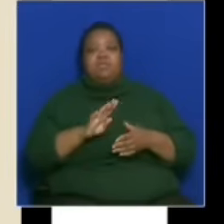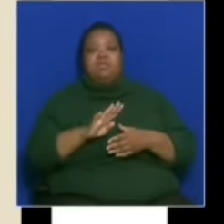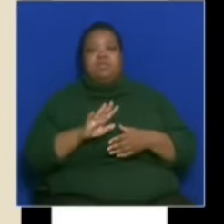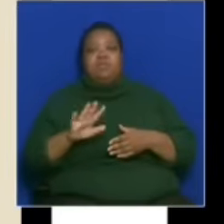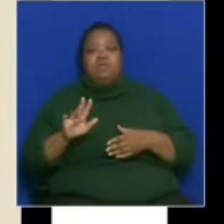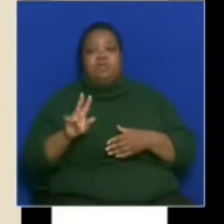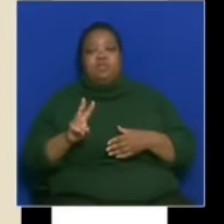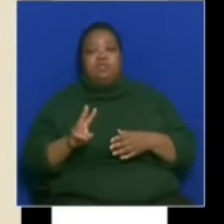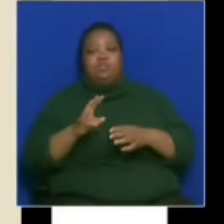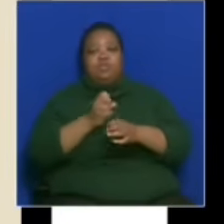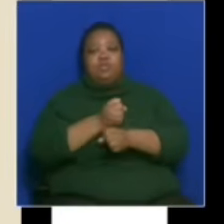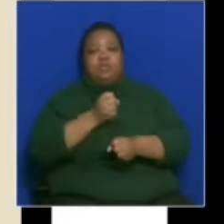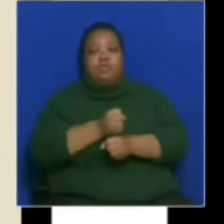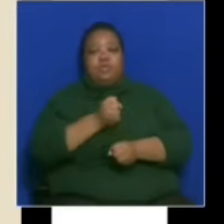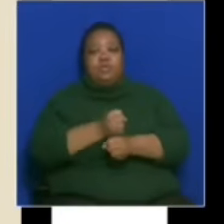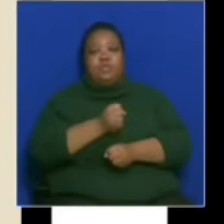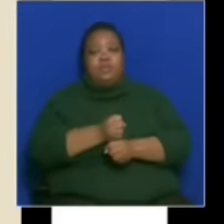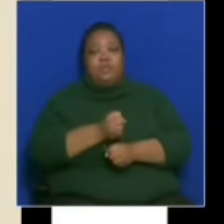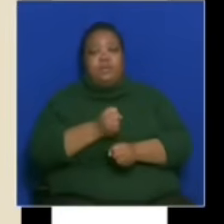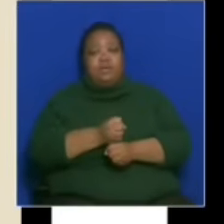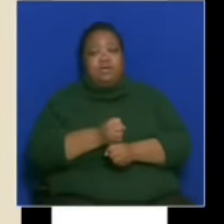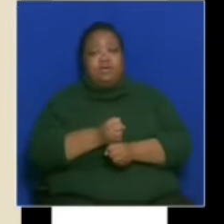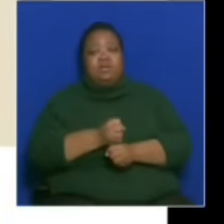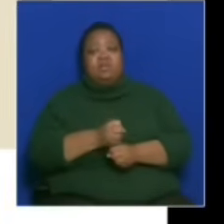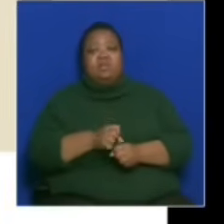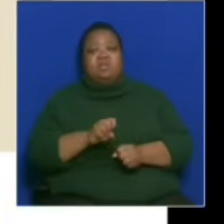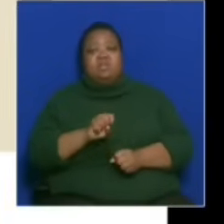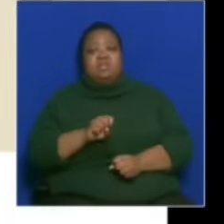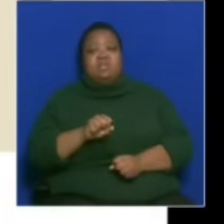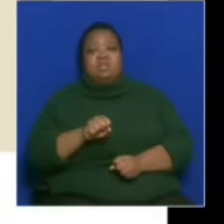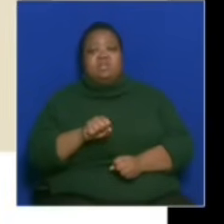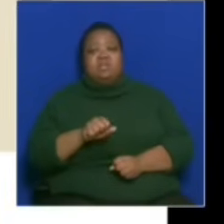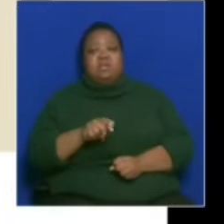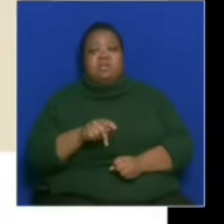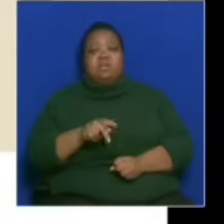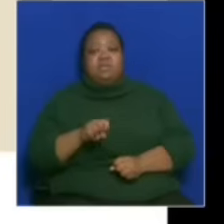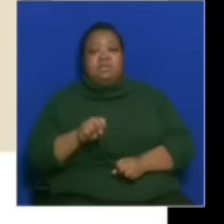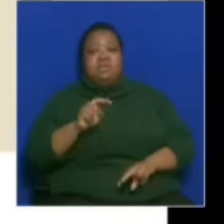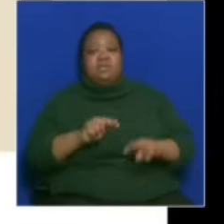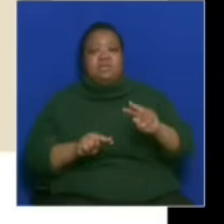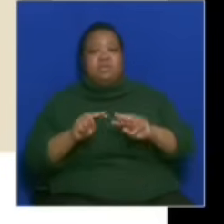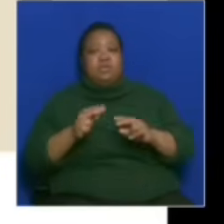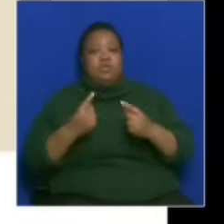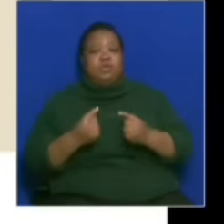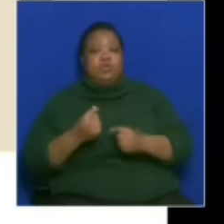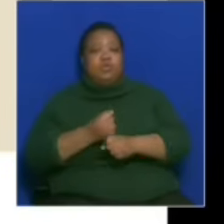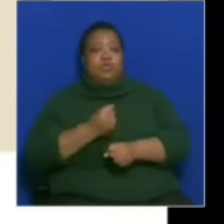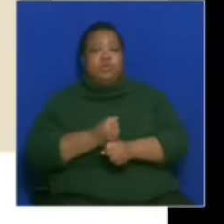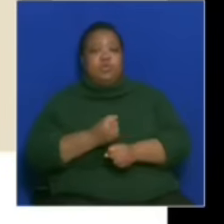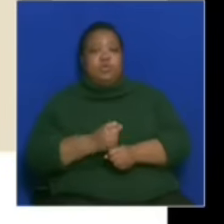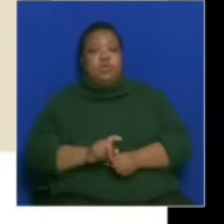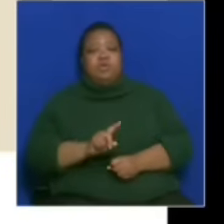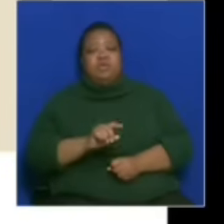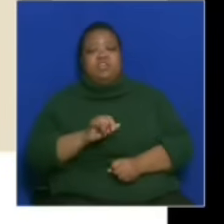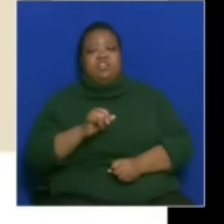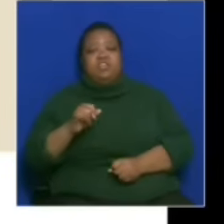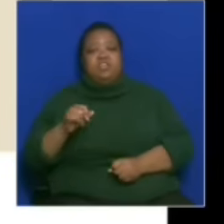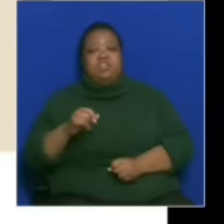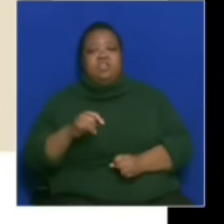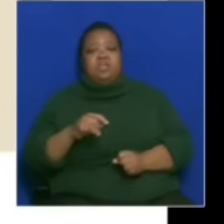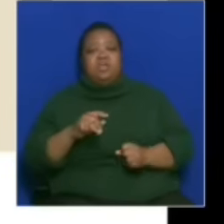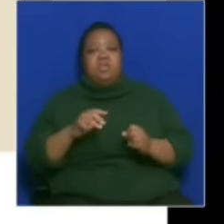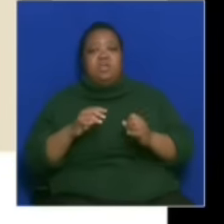operations, the SAPS Parys conducted operations on 1 JJ wholesalers, 2 Delight wholesalers, and the